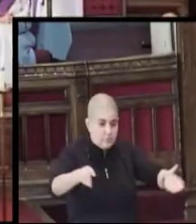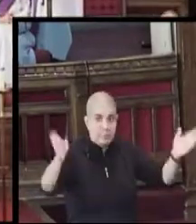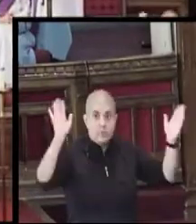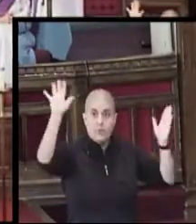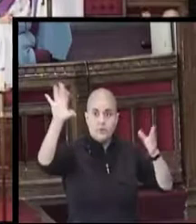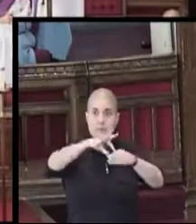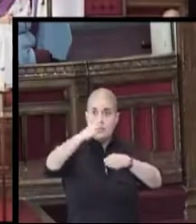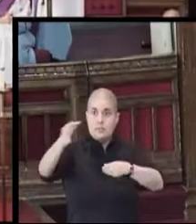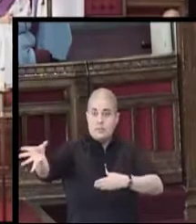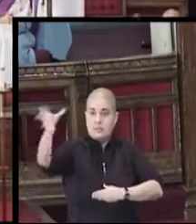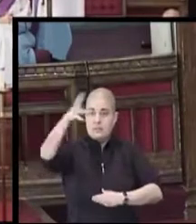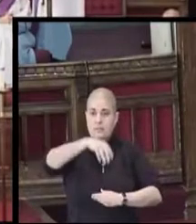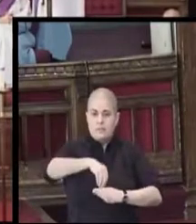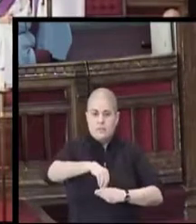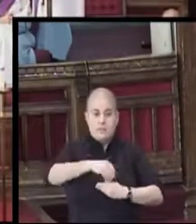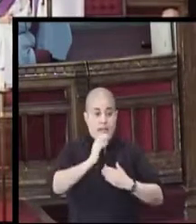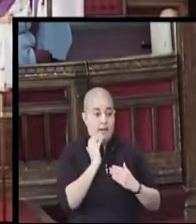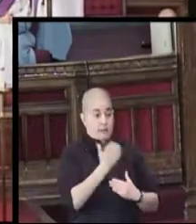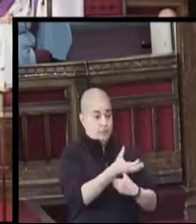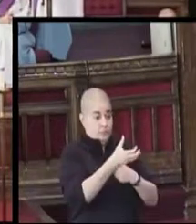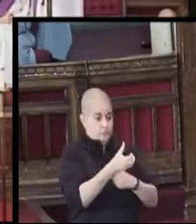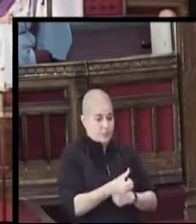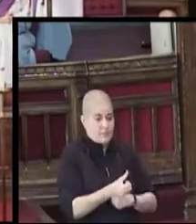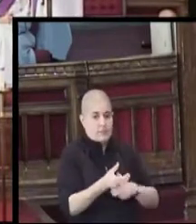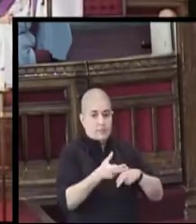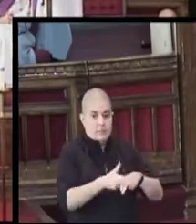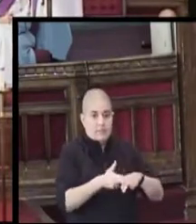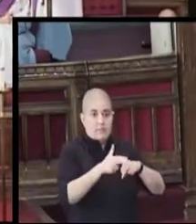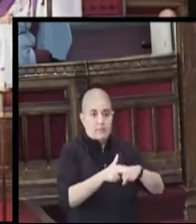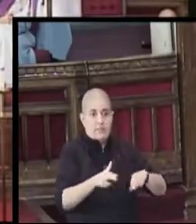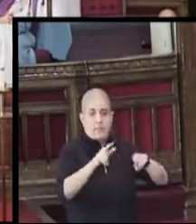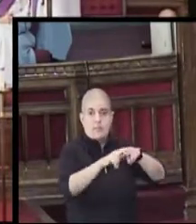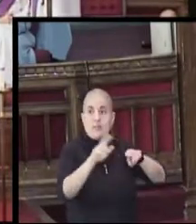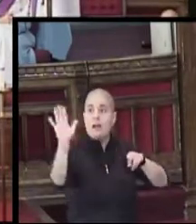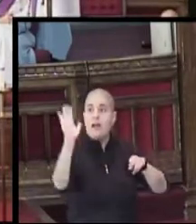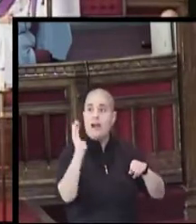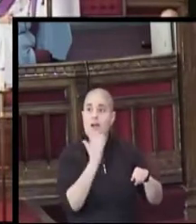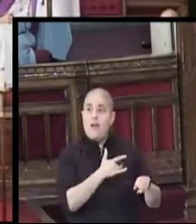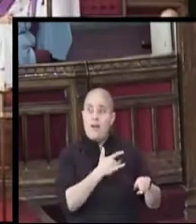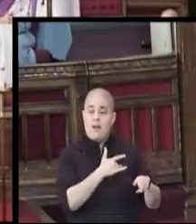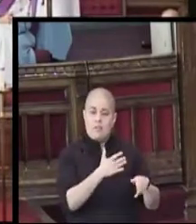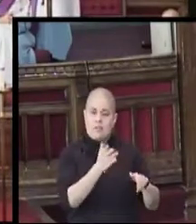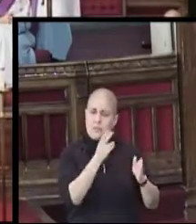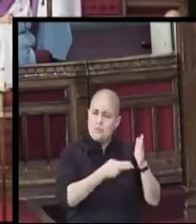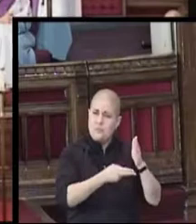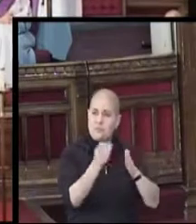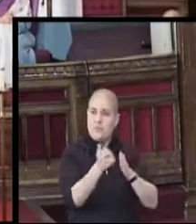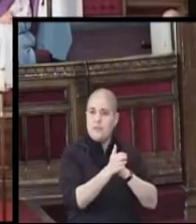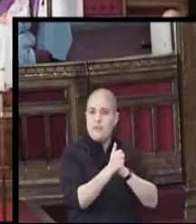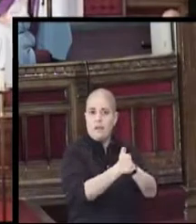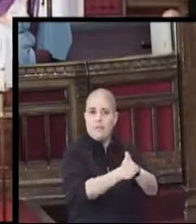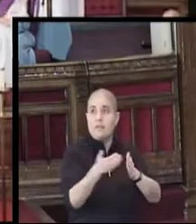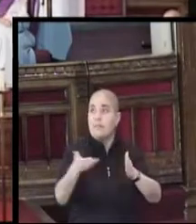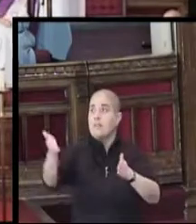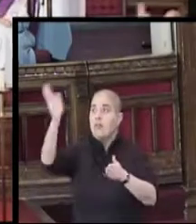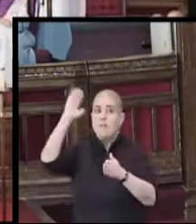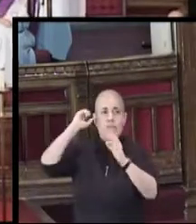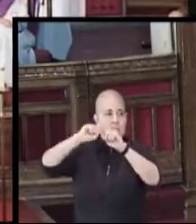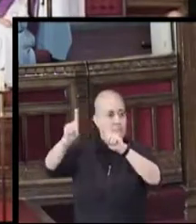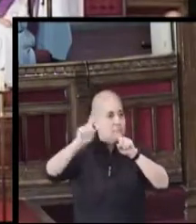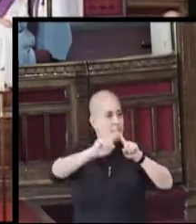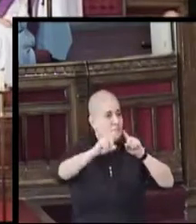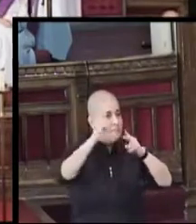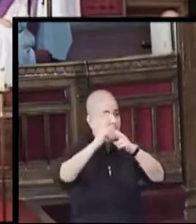spirit. Increase our trust and guide our hearts in the ways of the truth. God of many